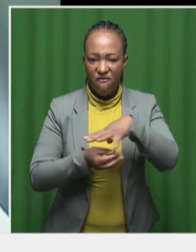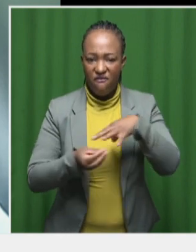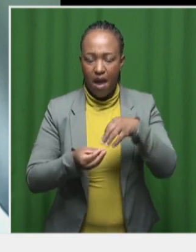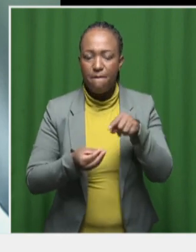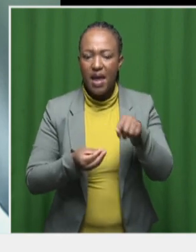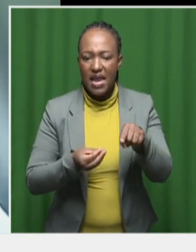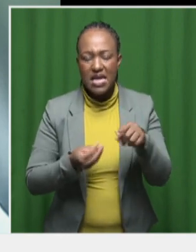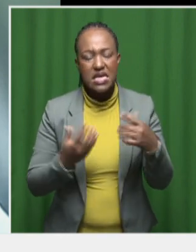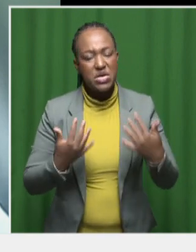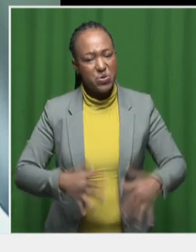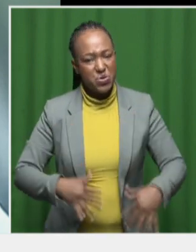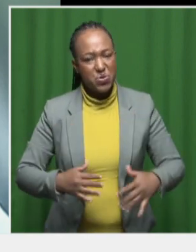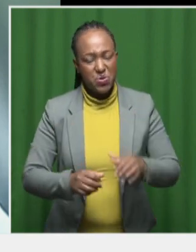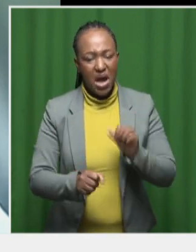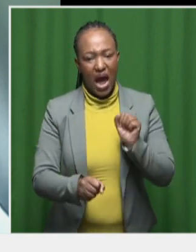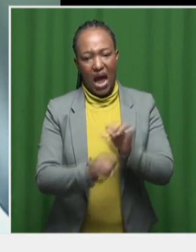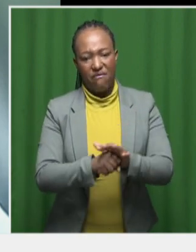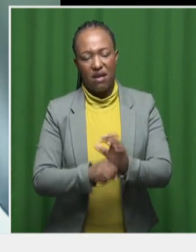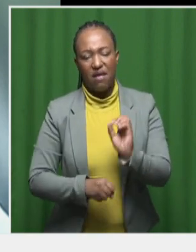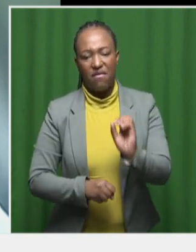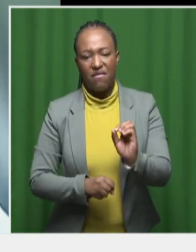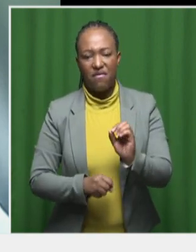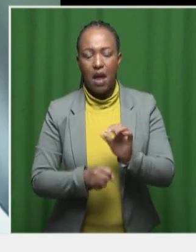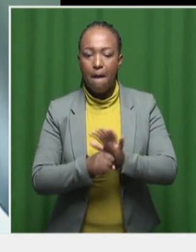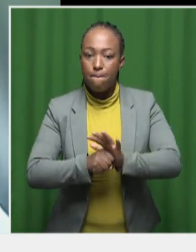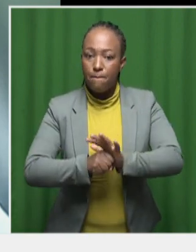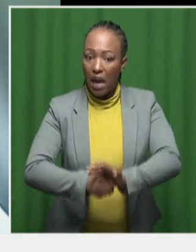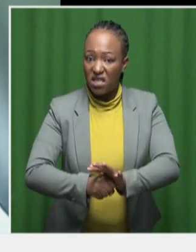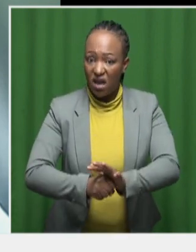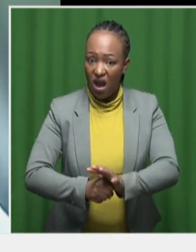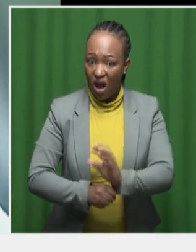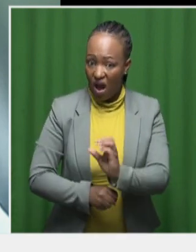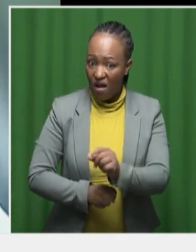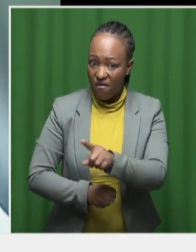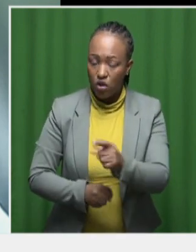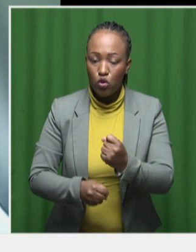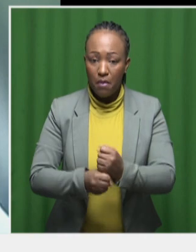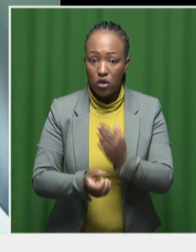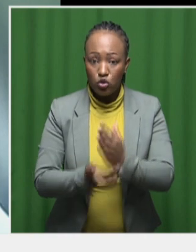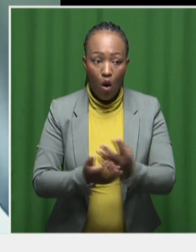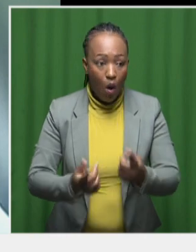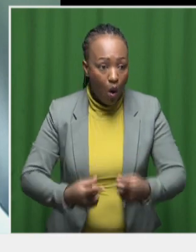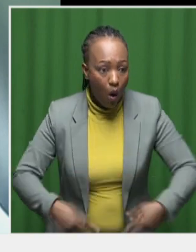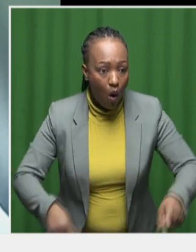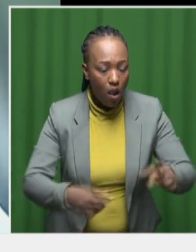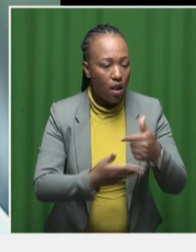the pressure that he has in making sure that everyone is helped.